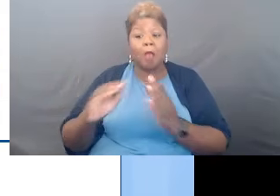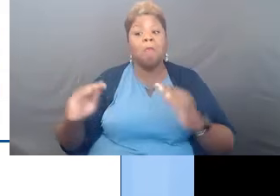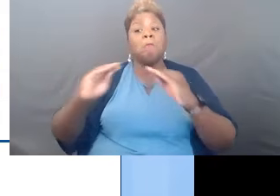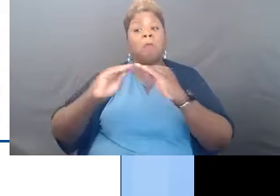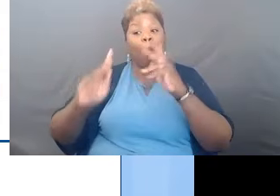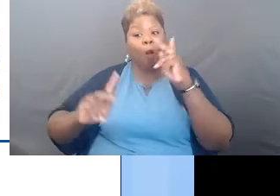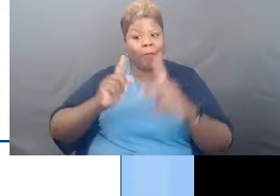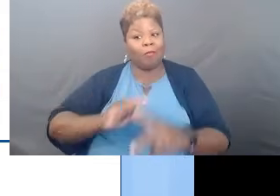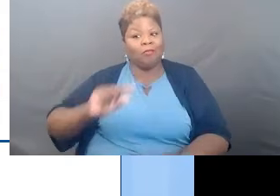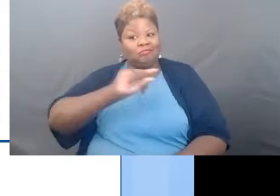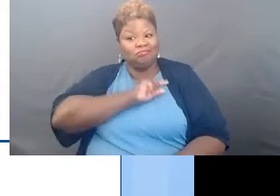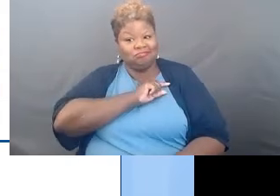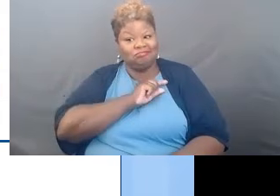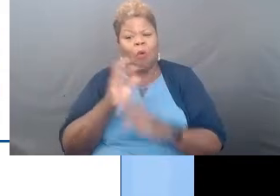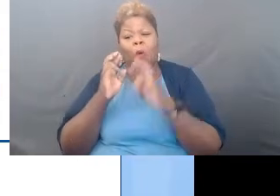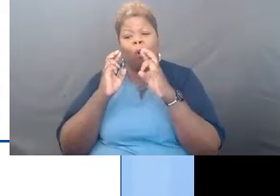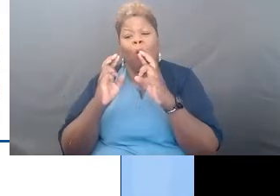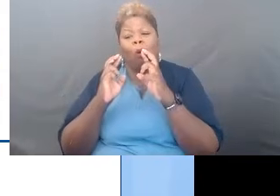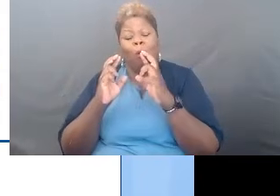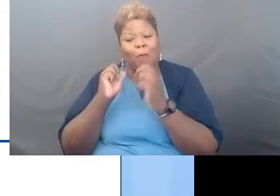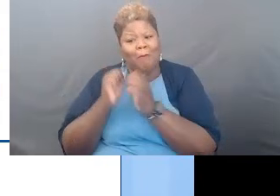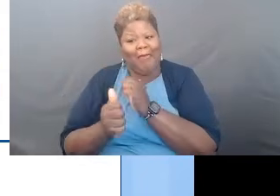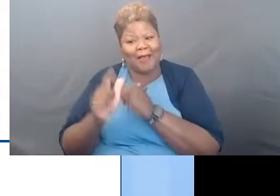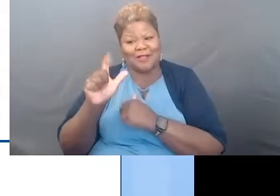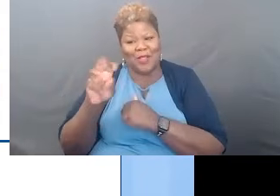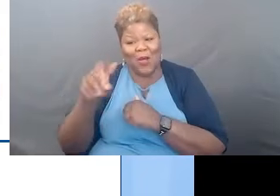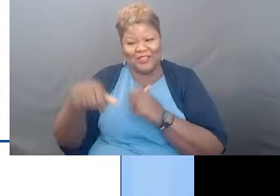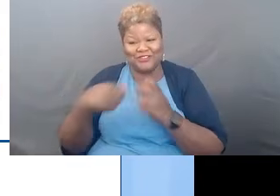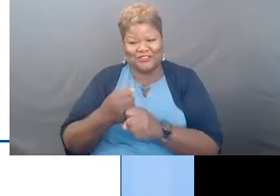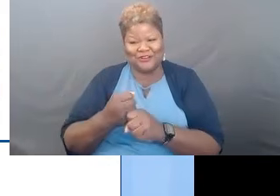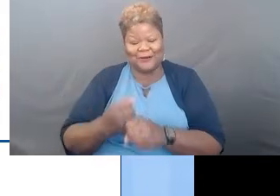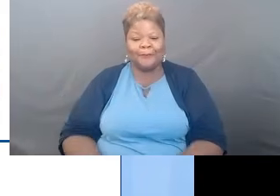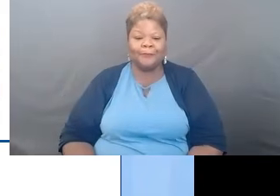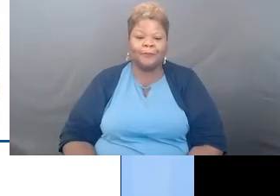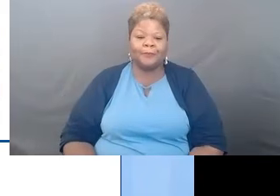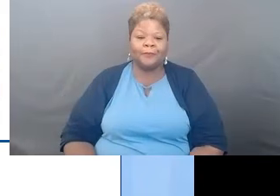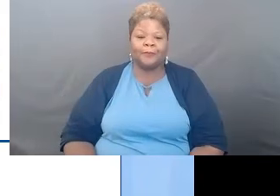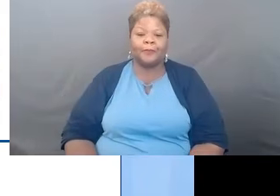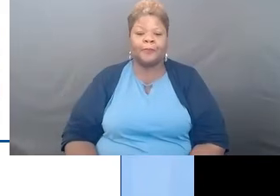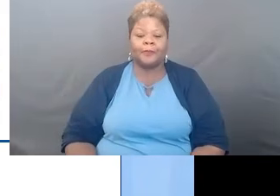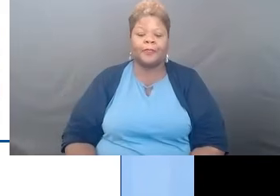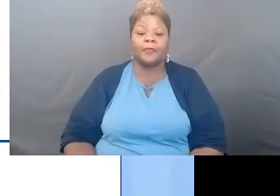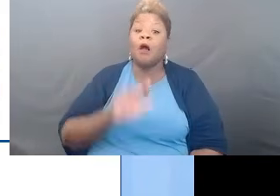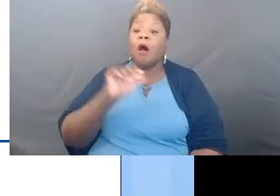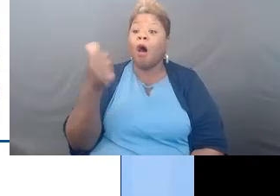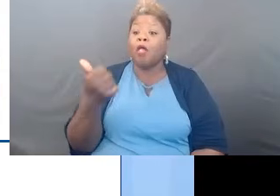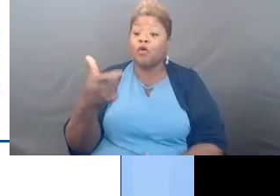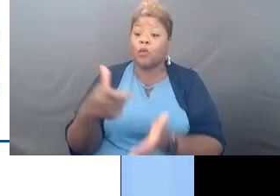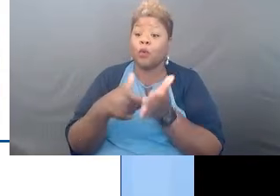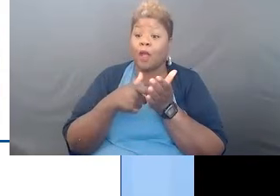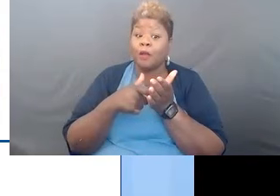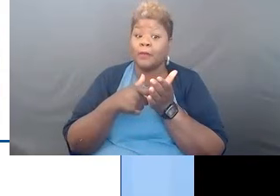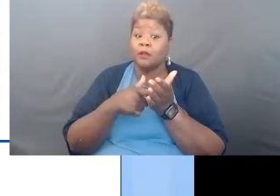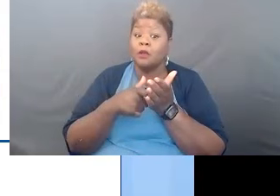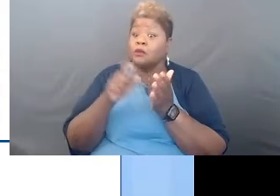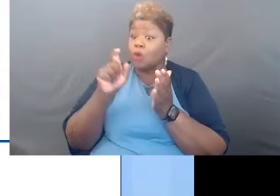eligible. And we're hoping that we can get that legislation passed this year. Another main eligibility requirement, so not